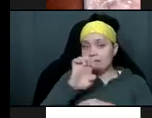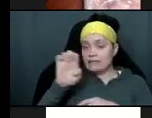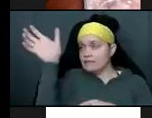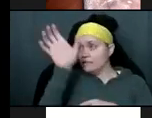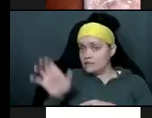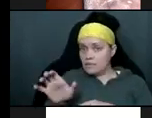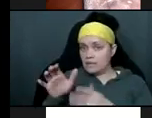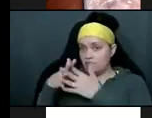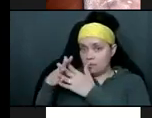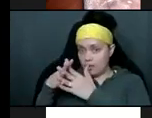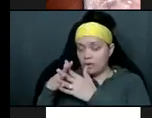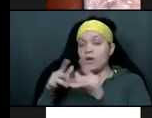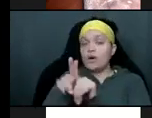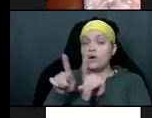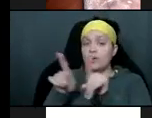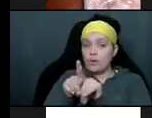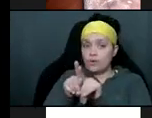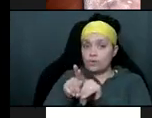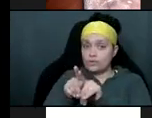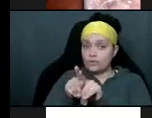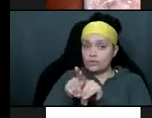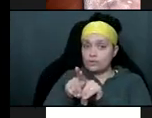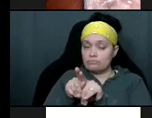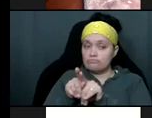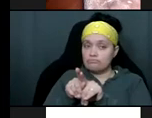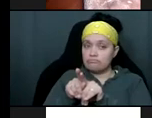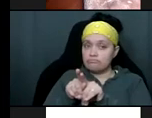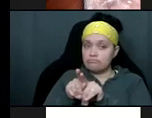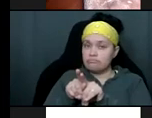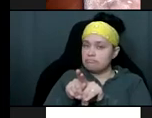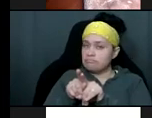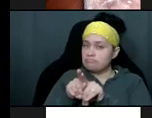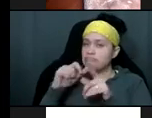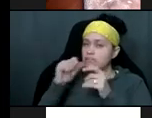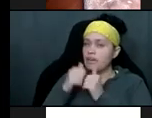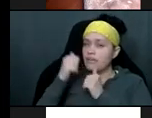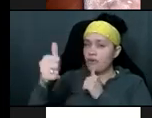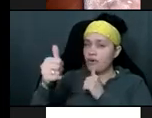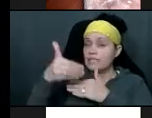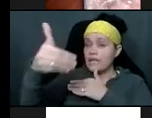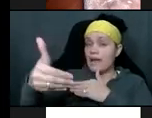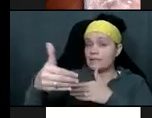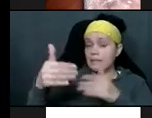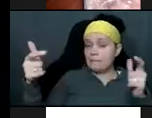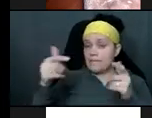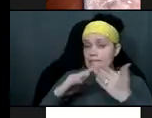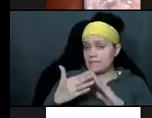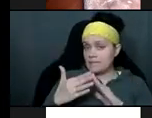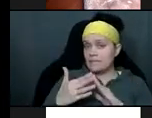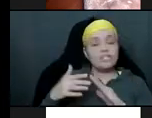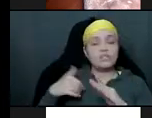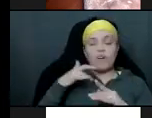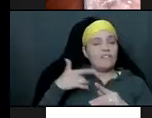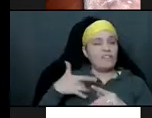of America. And they're, well, not that far to the next big city. So I didn't feel